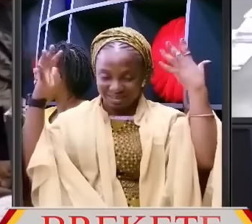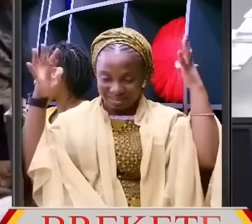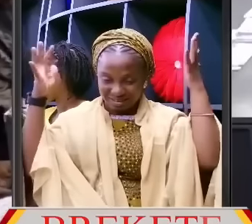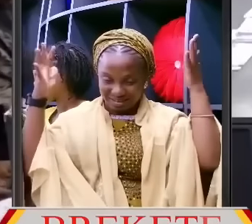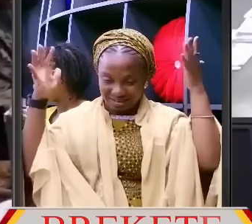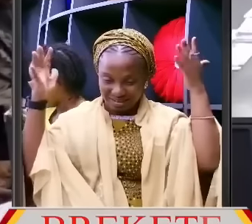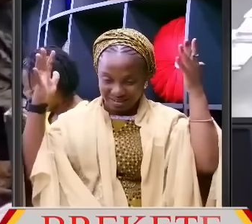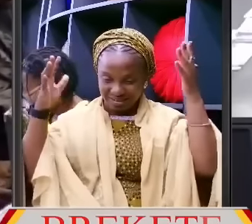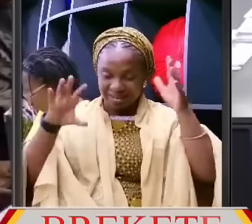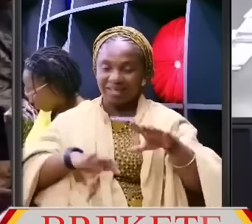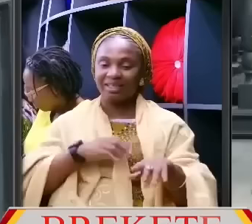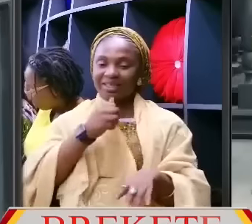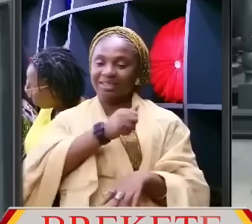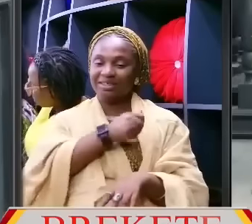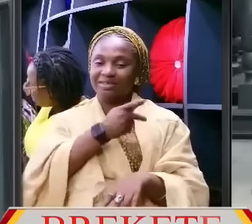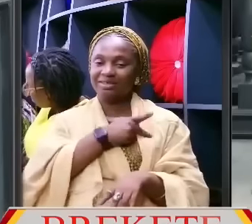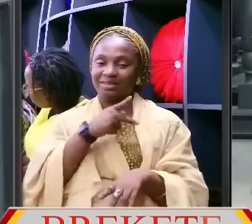that the attire.